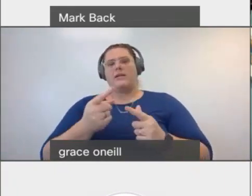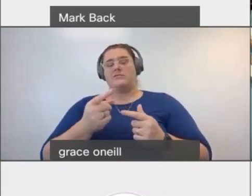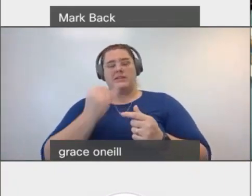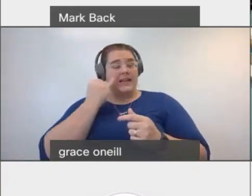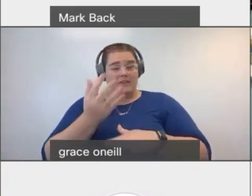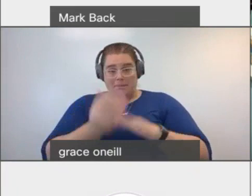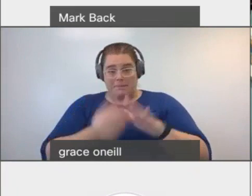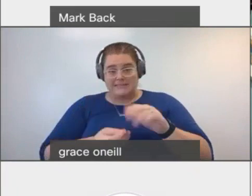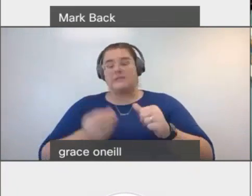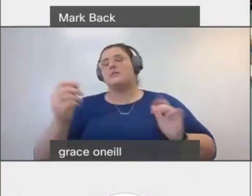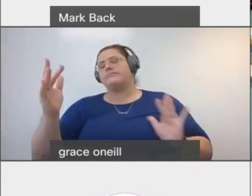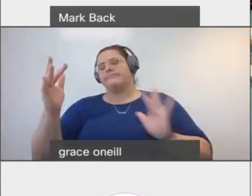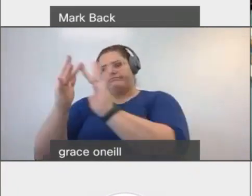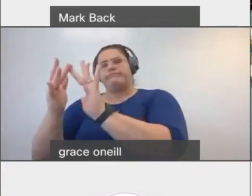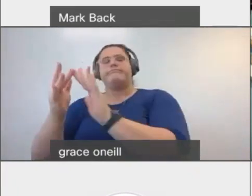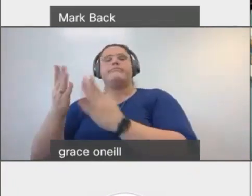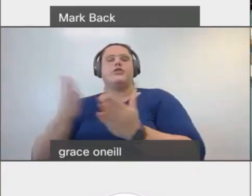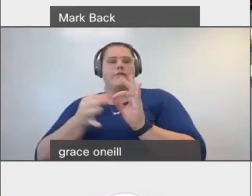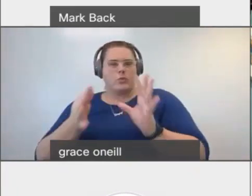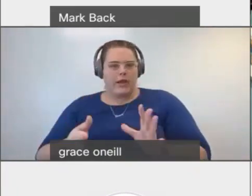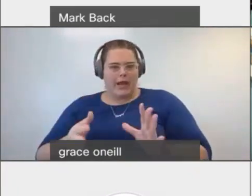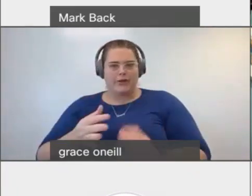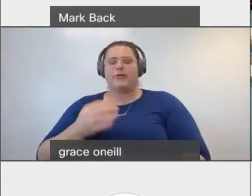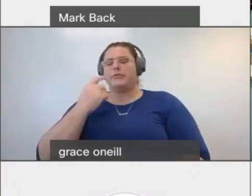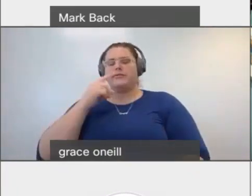in order to submit for a retainer payment for January